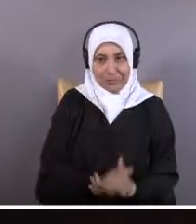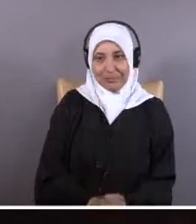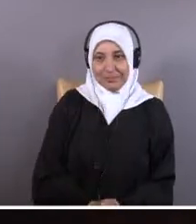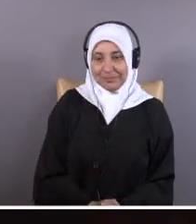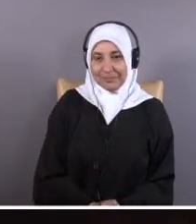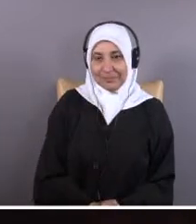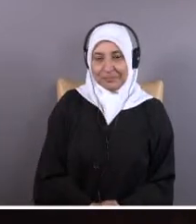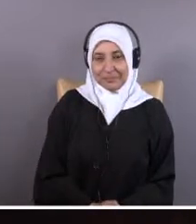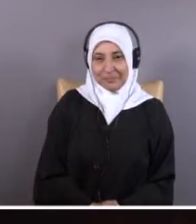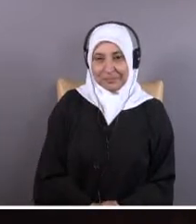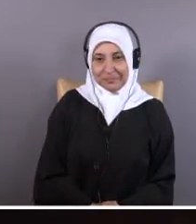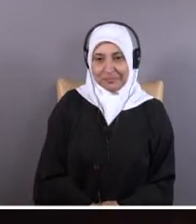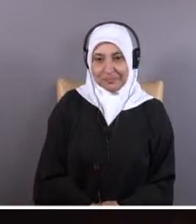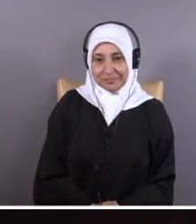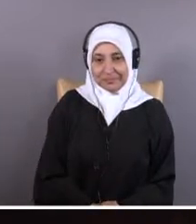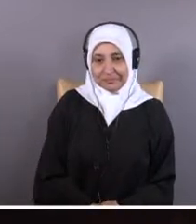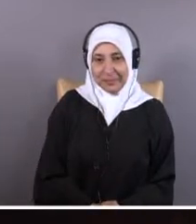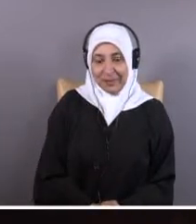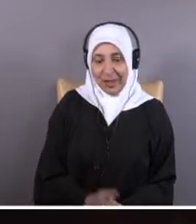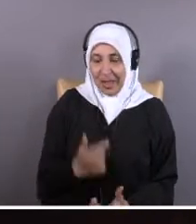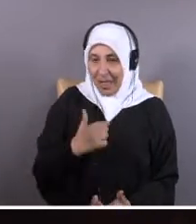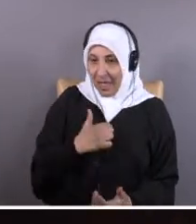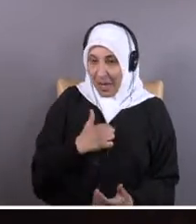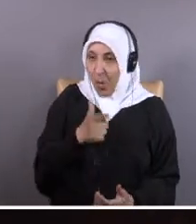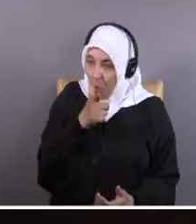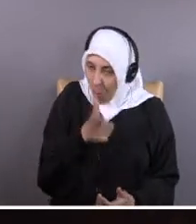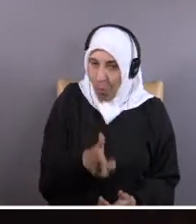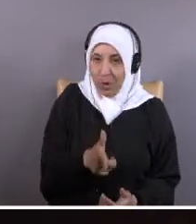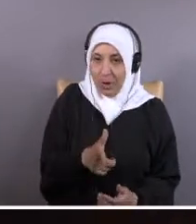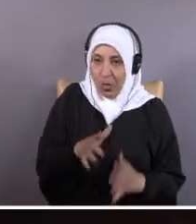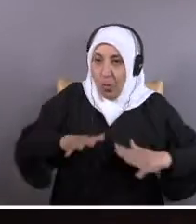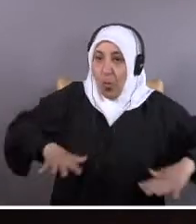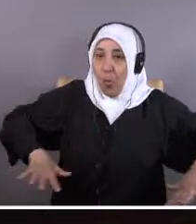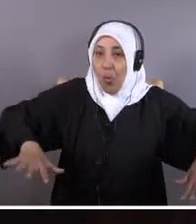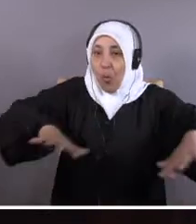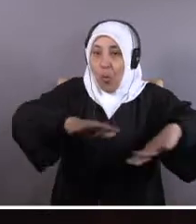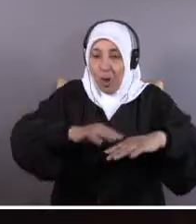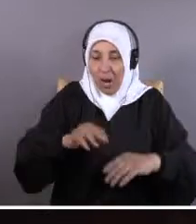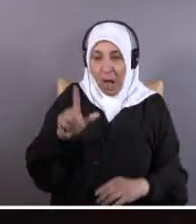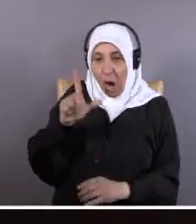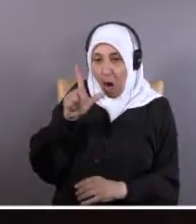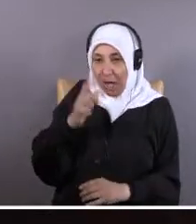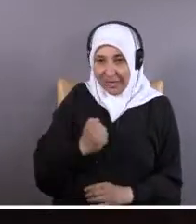And we refer to that in my language, Denechanye.